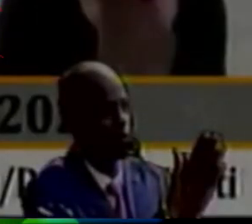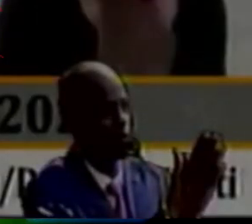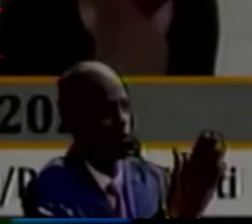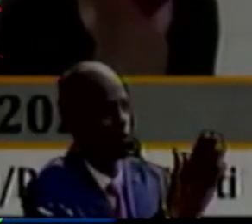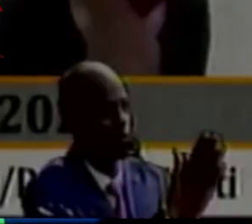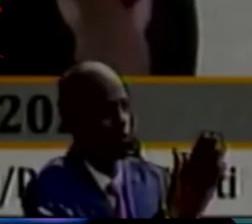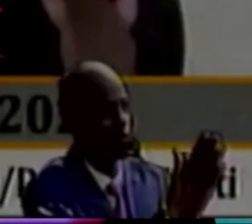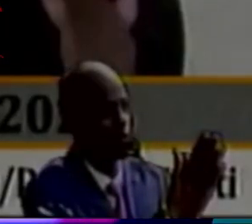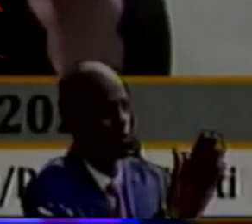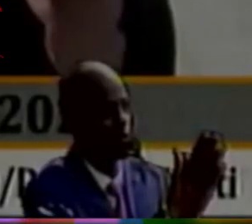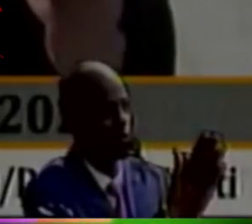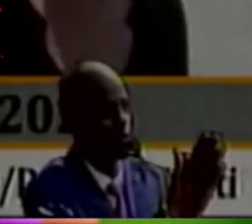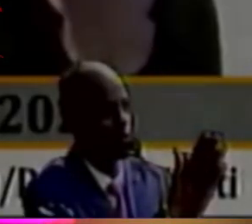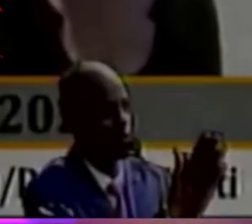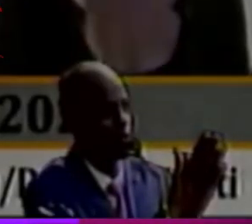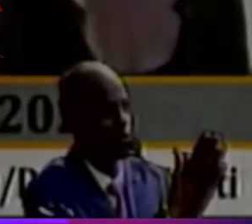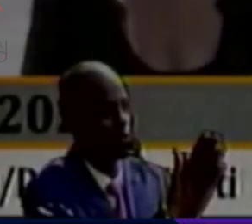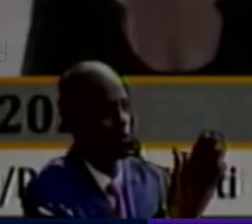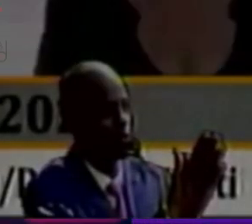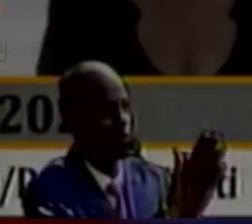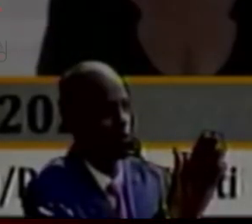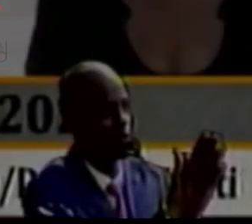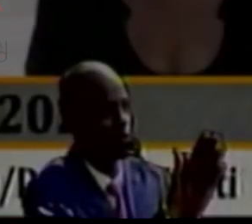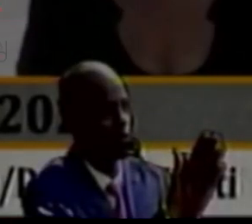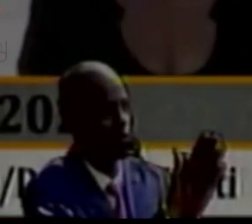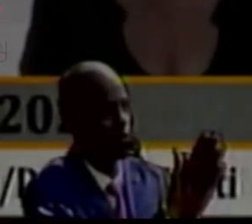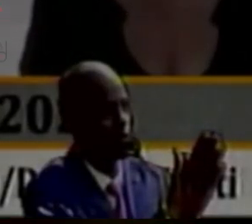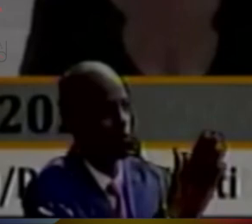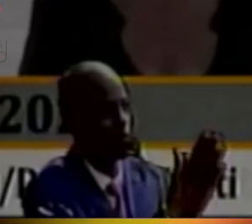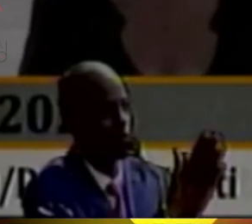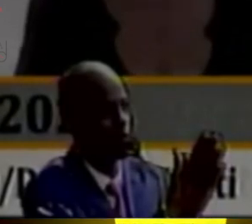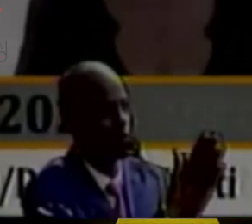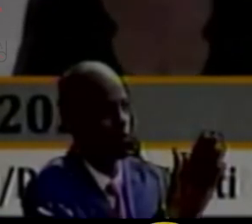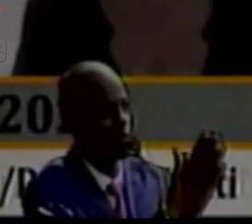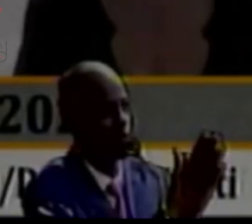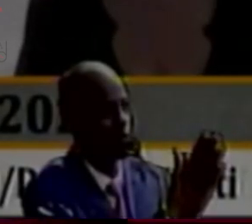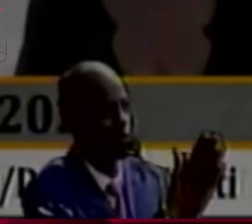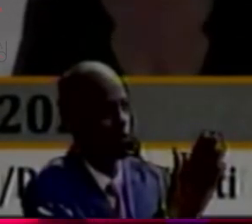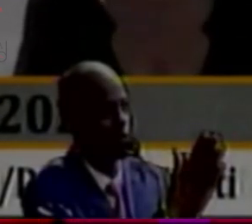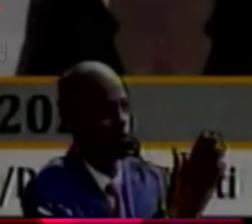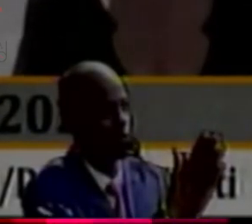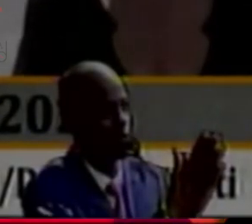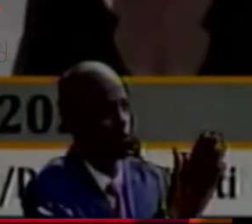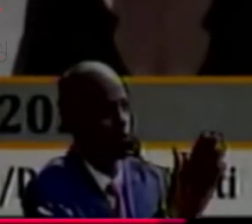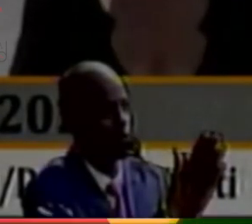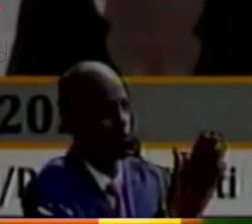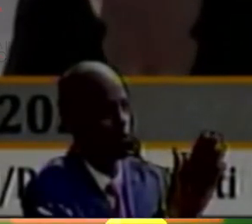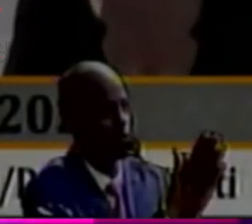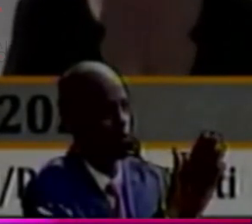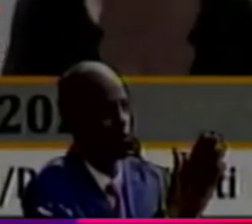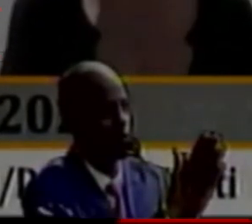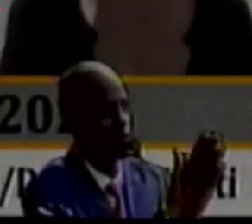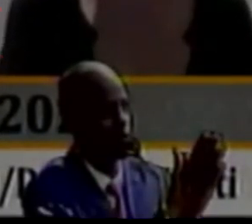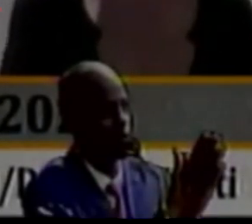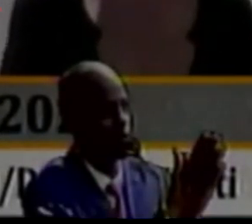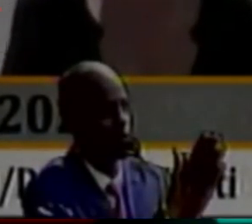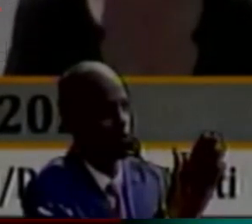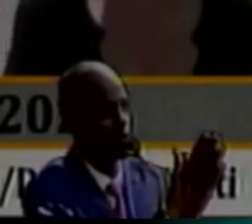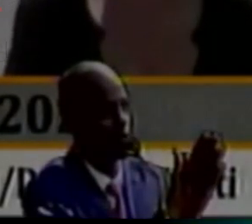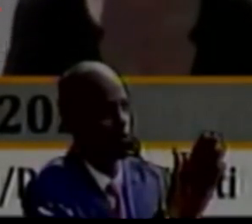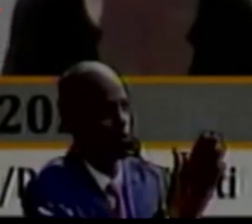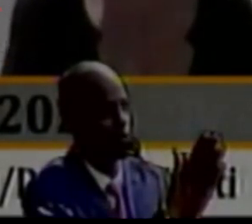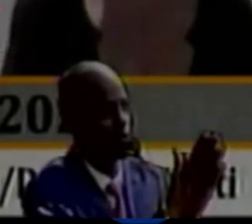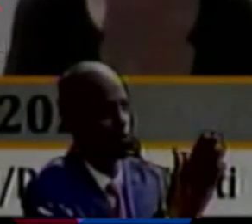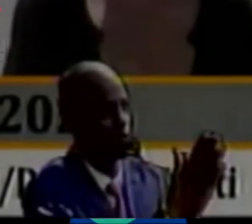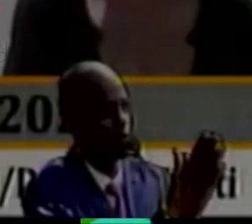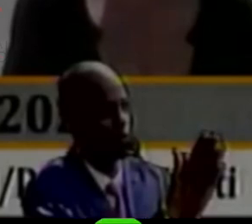our colleagues from U.S. Southern Command, Department of Defense, also obviously the ambassador and her team here. Our focus is